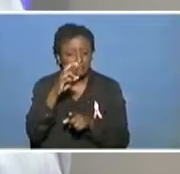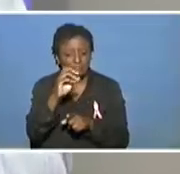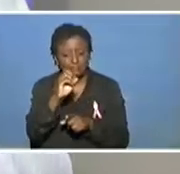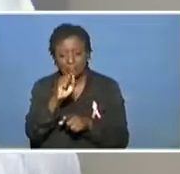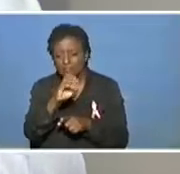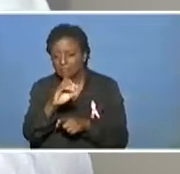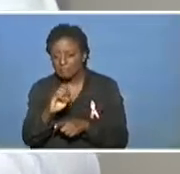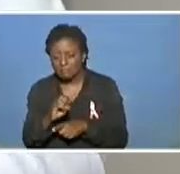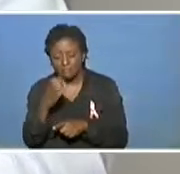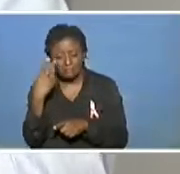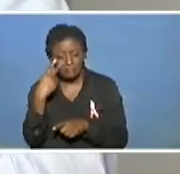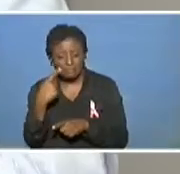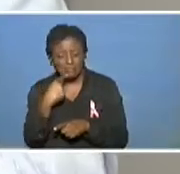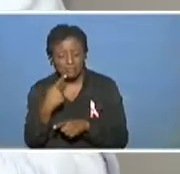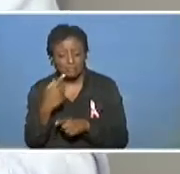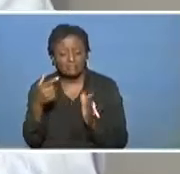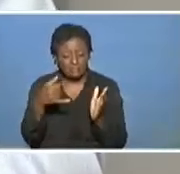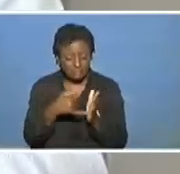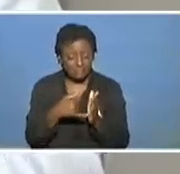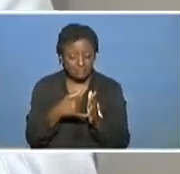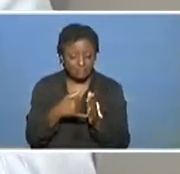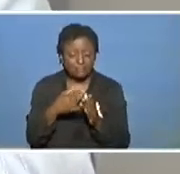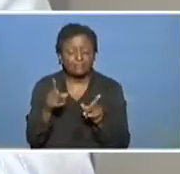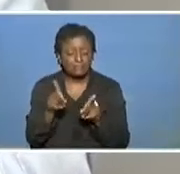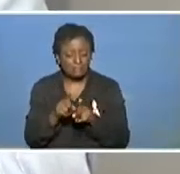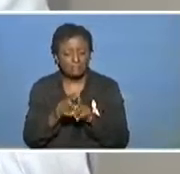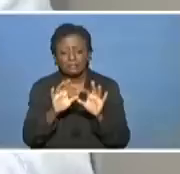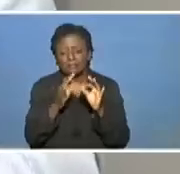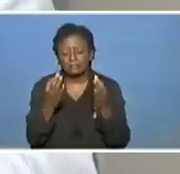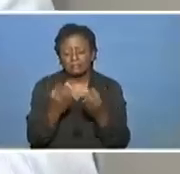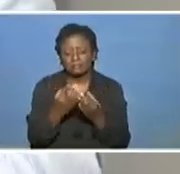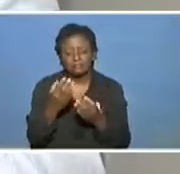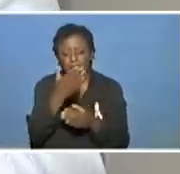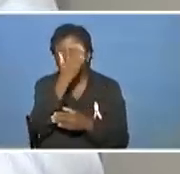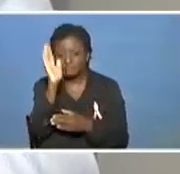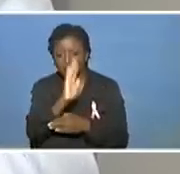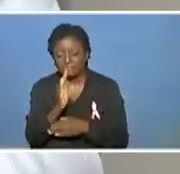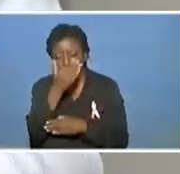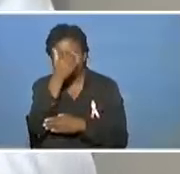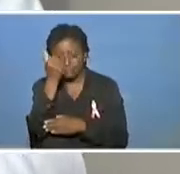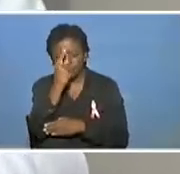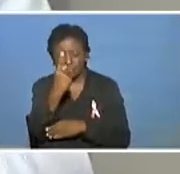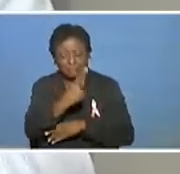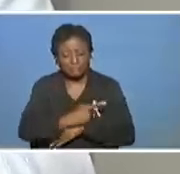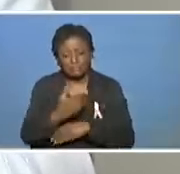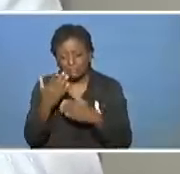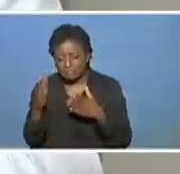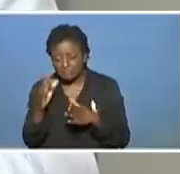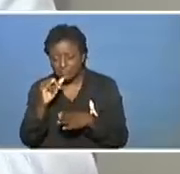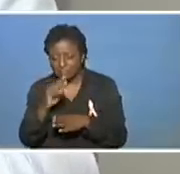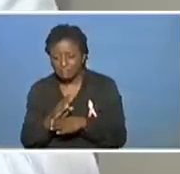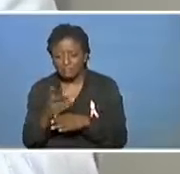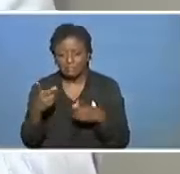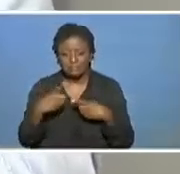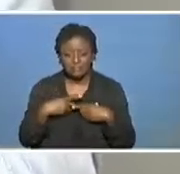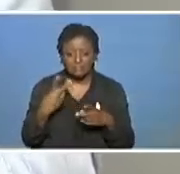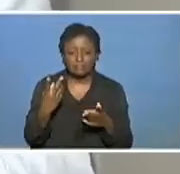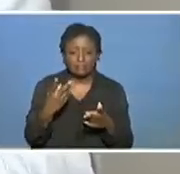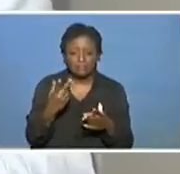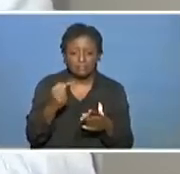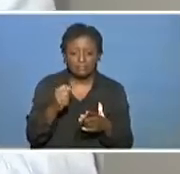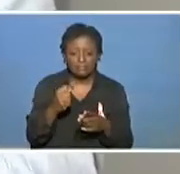I'll never forget one day, we finished an assignment. Those days, we had the vans with